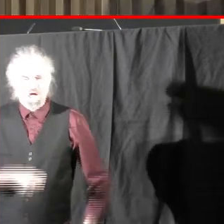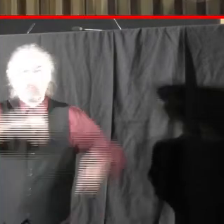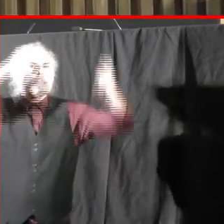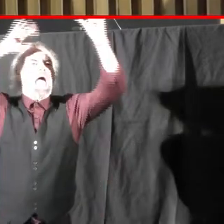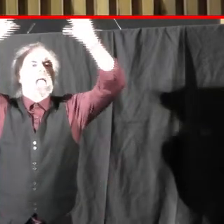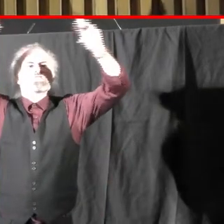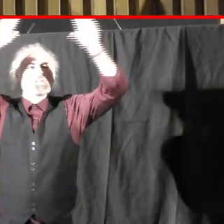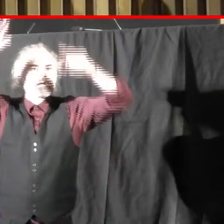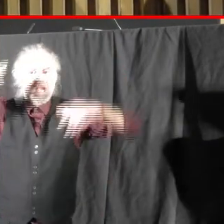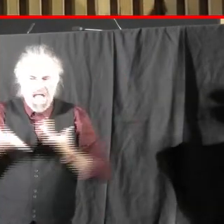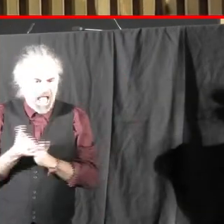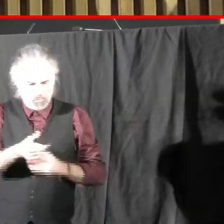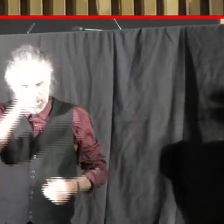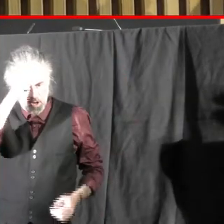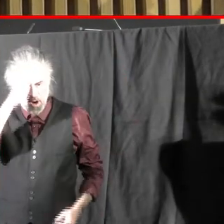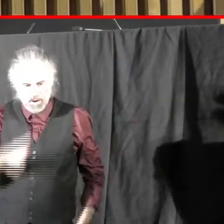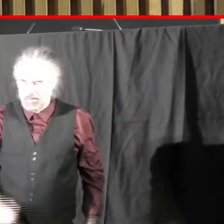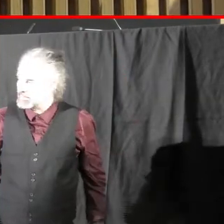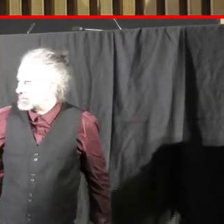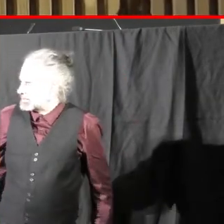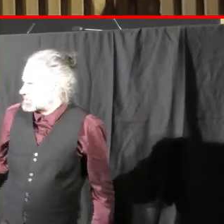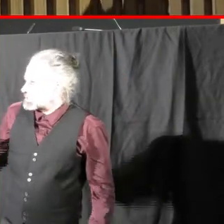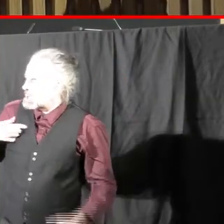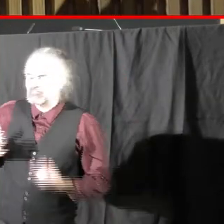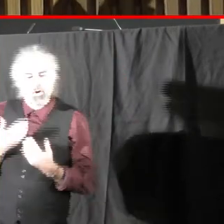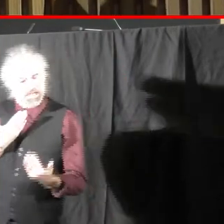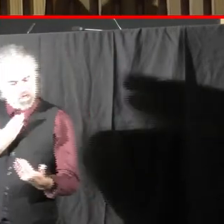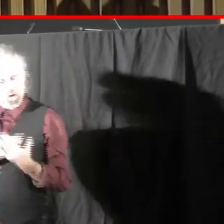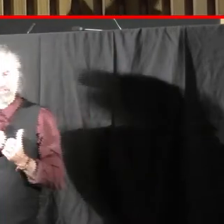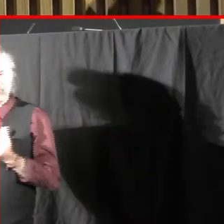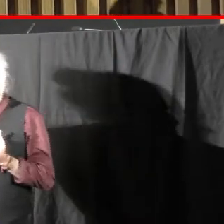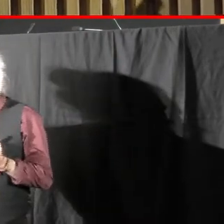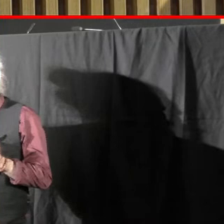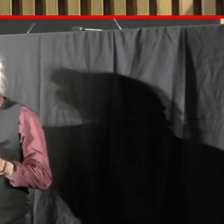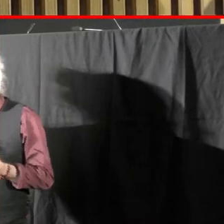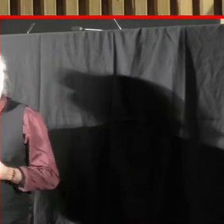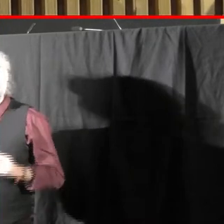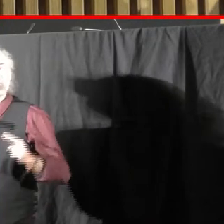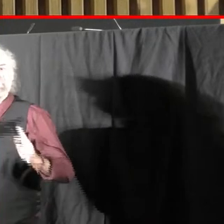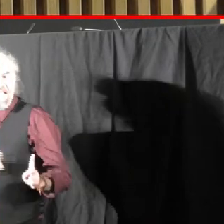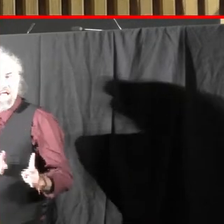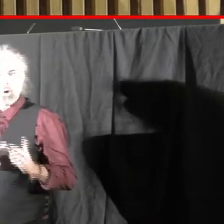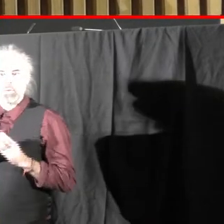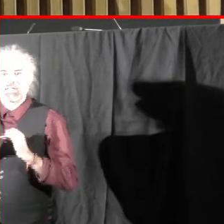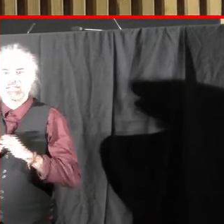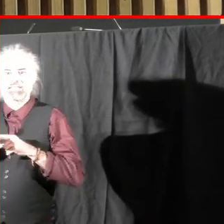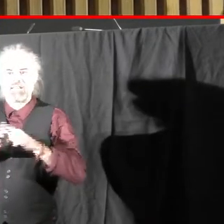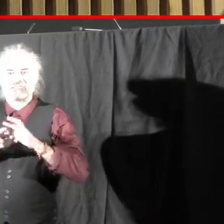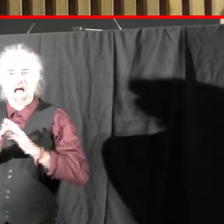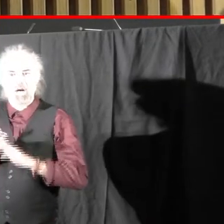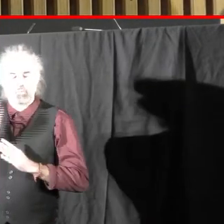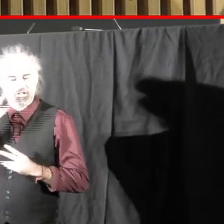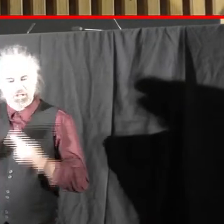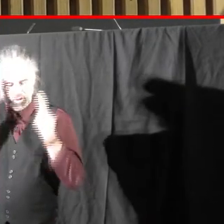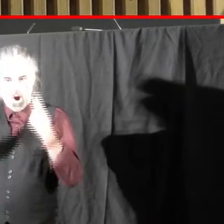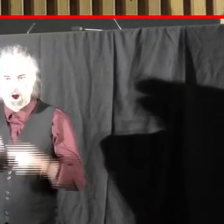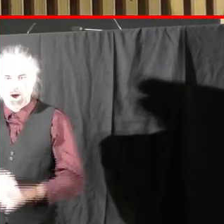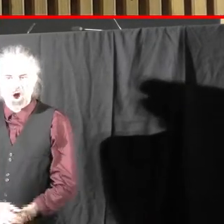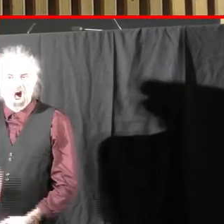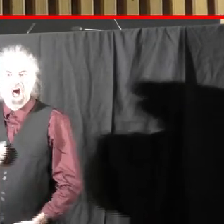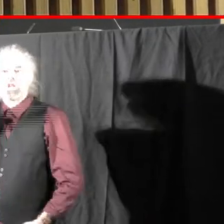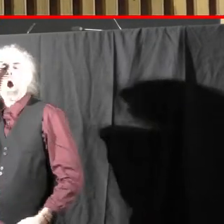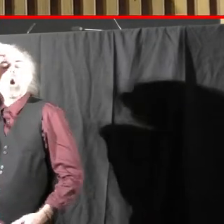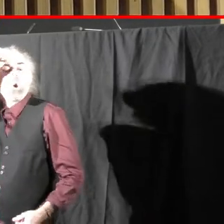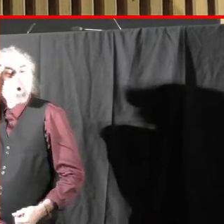What? Because I was very close friends with her and I was there with Stefan when she died. And I know, and